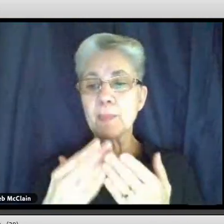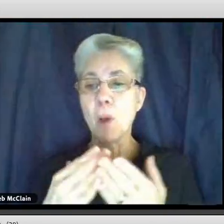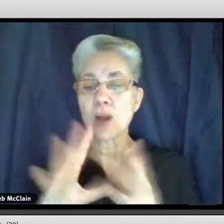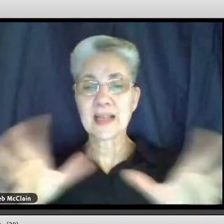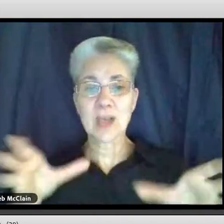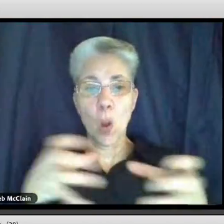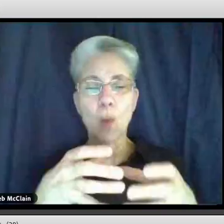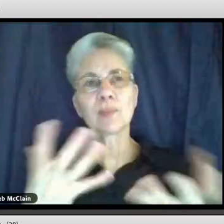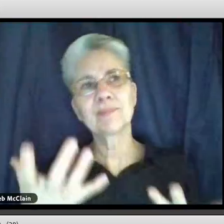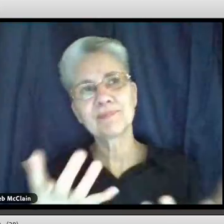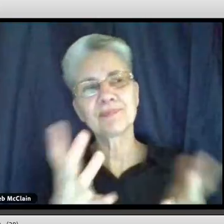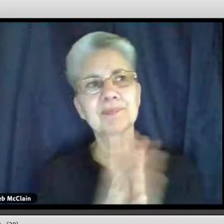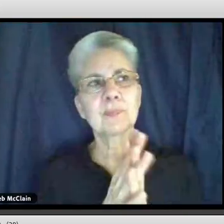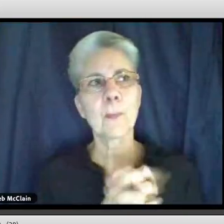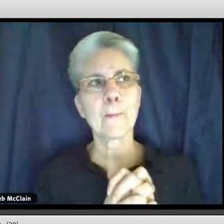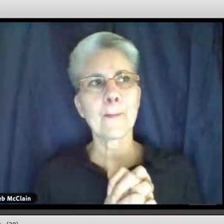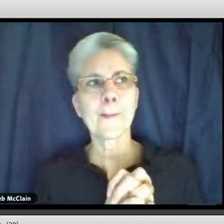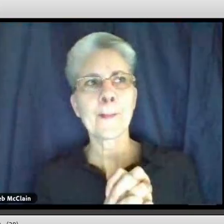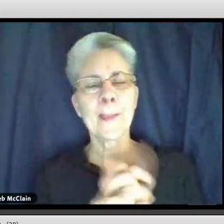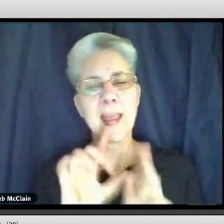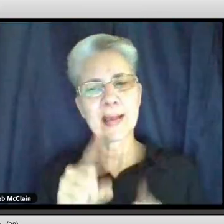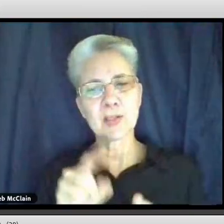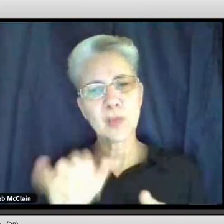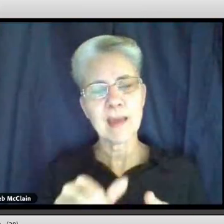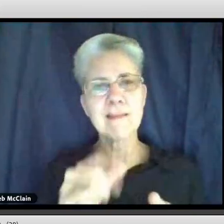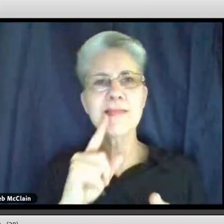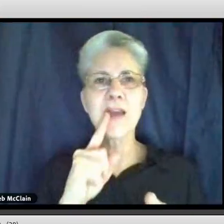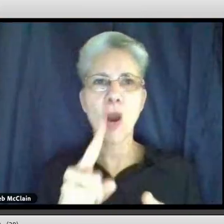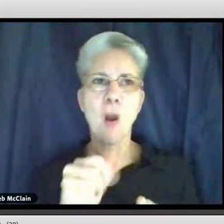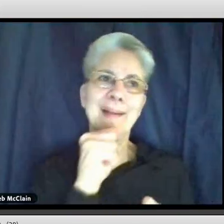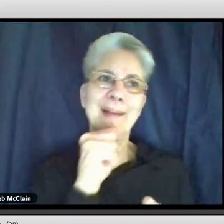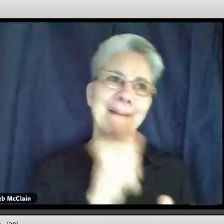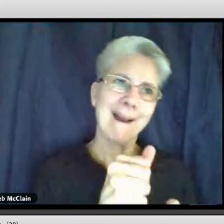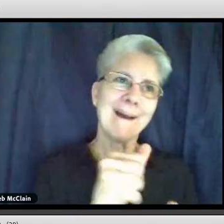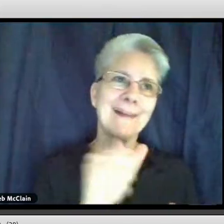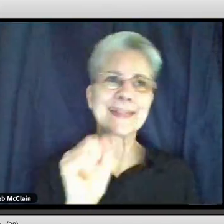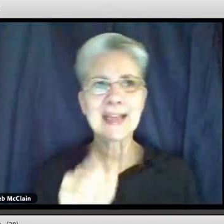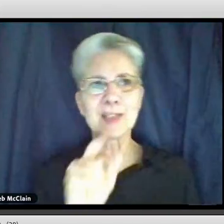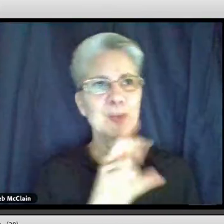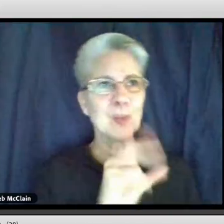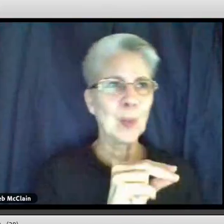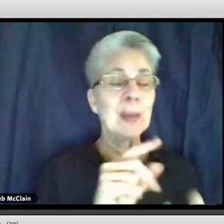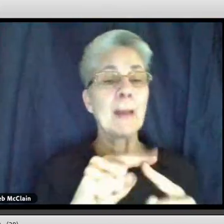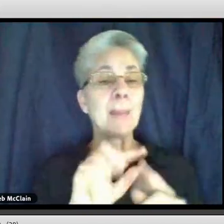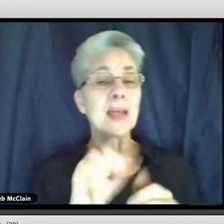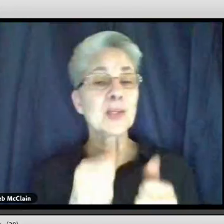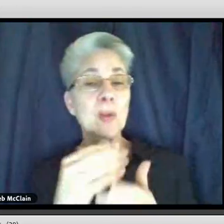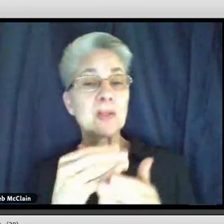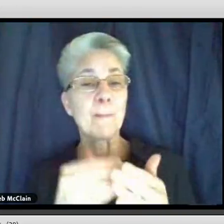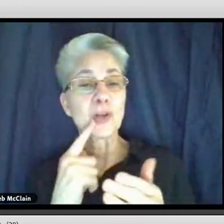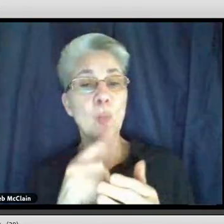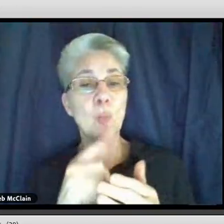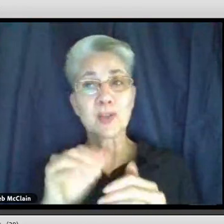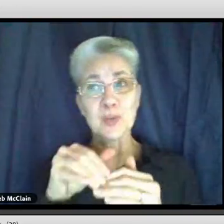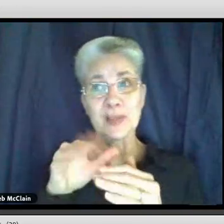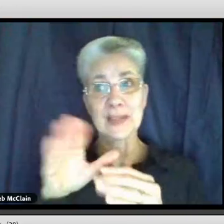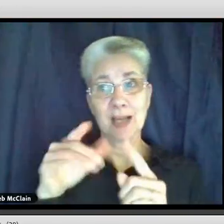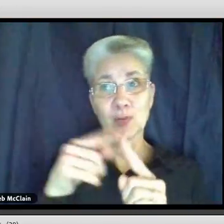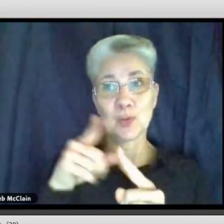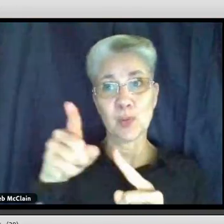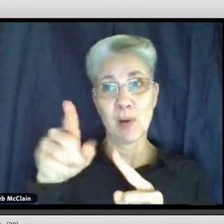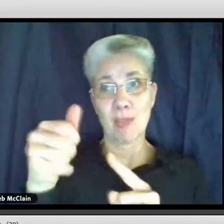So there are and there aren't. It depends what parts you want to outsource.